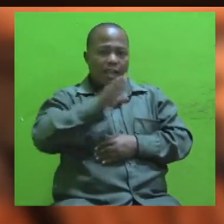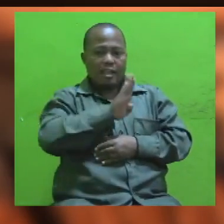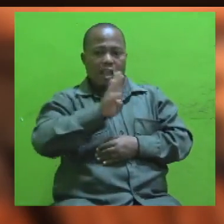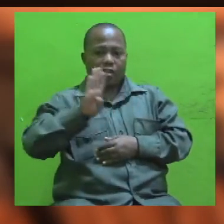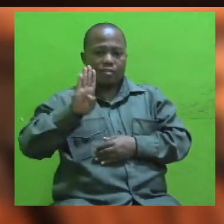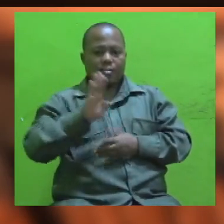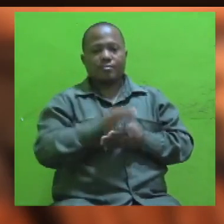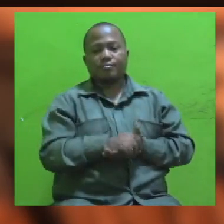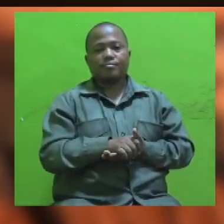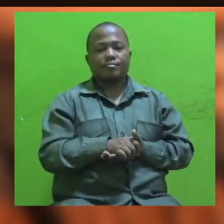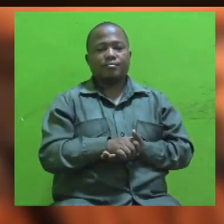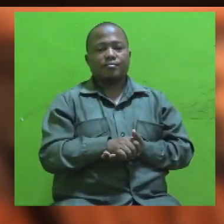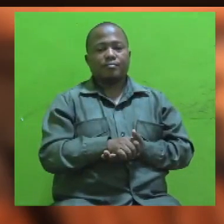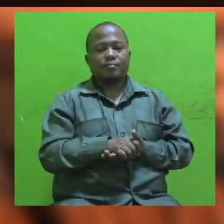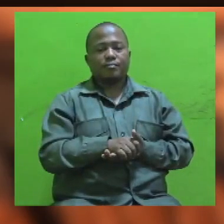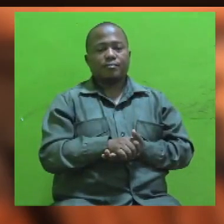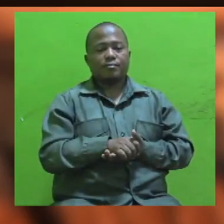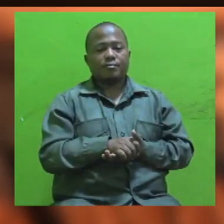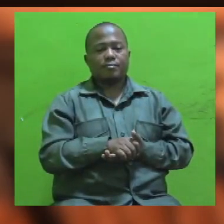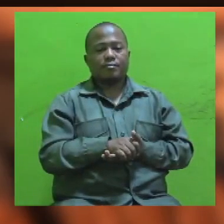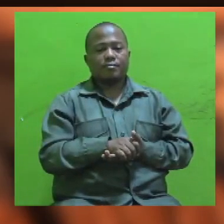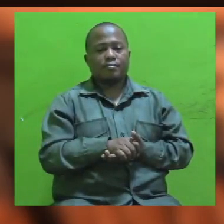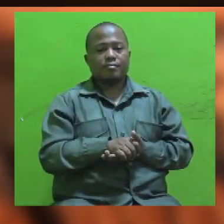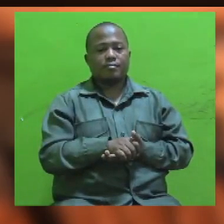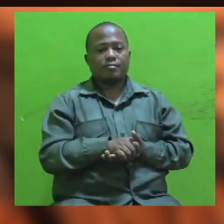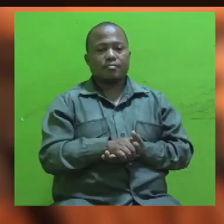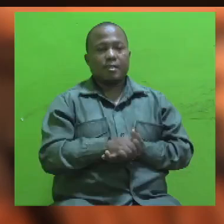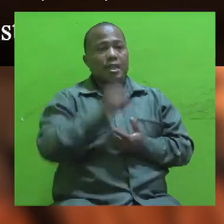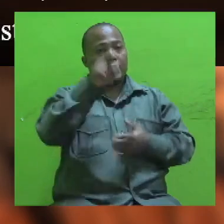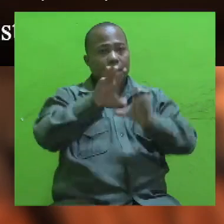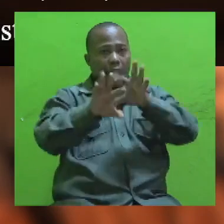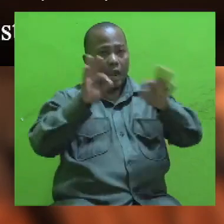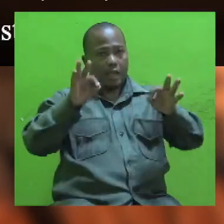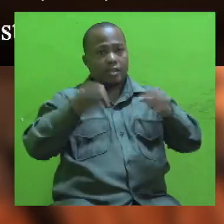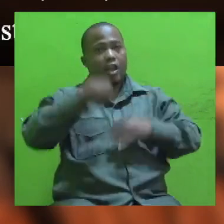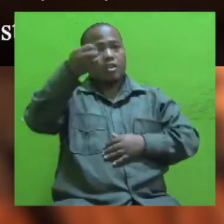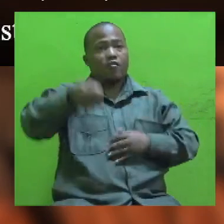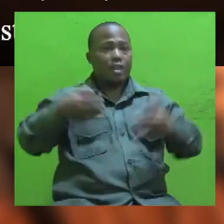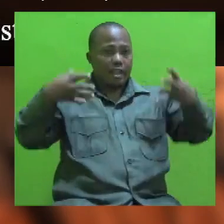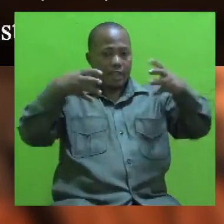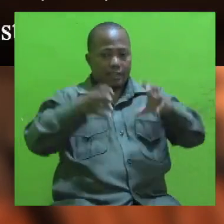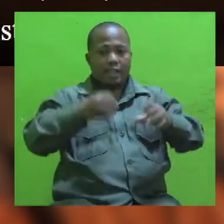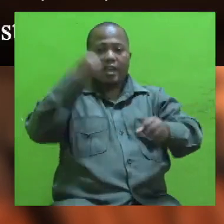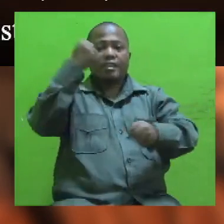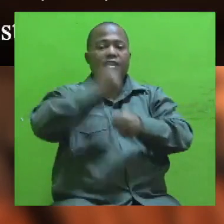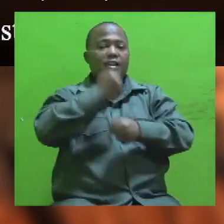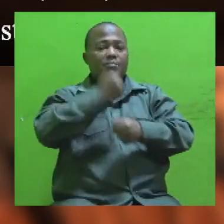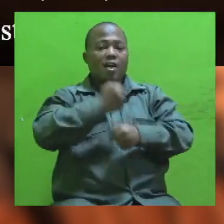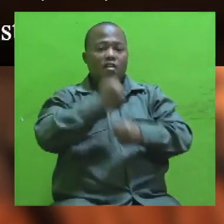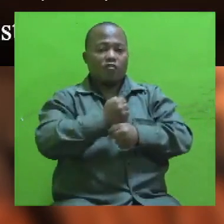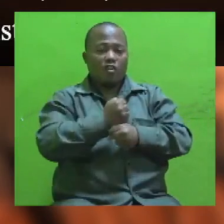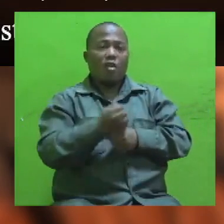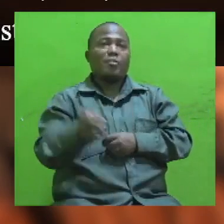arm. Has very power through those assembly. Here it perform